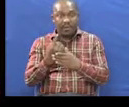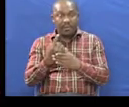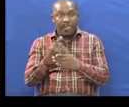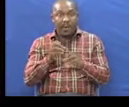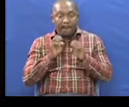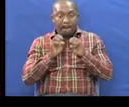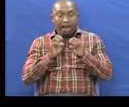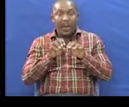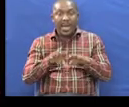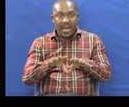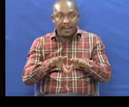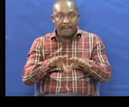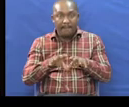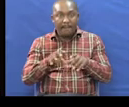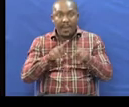modern periodic table.